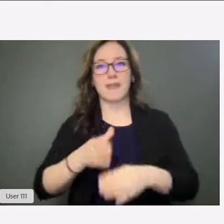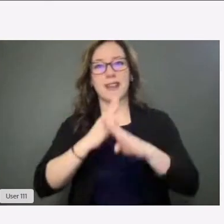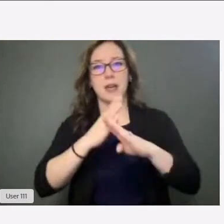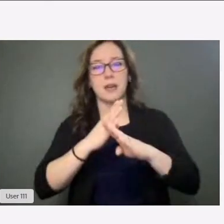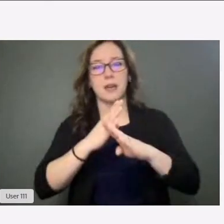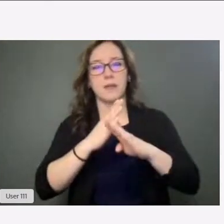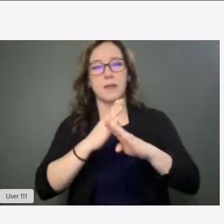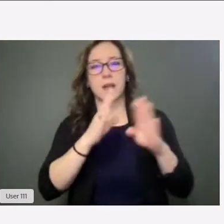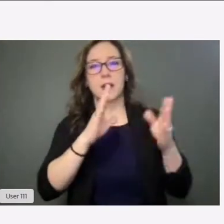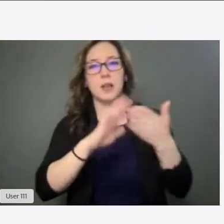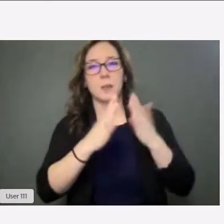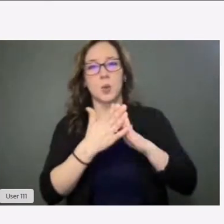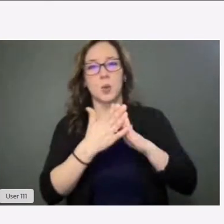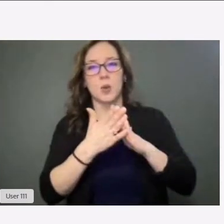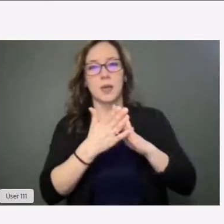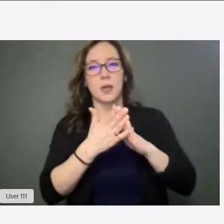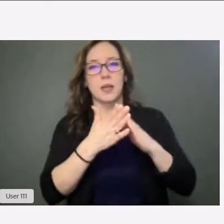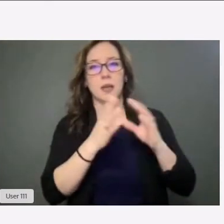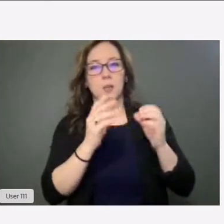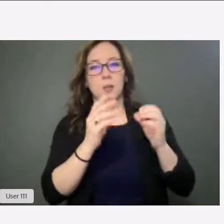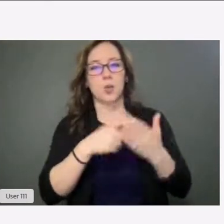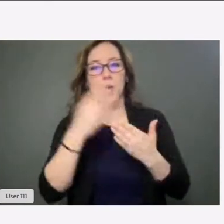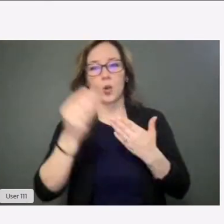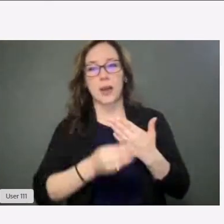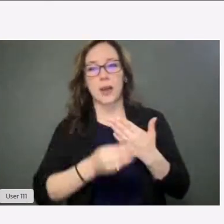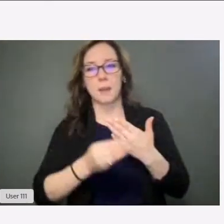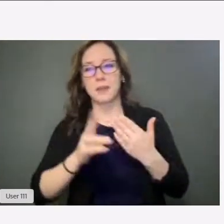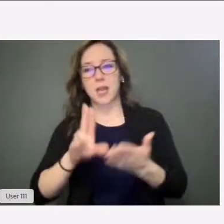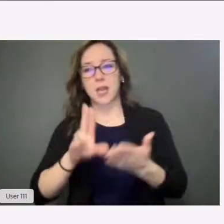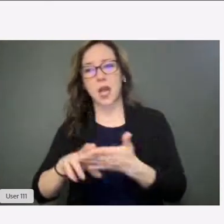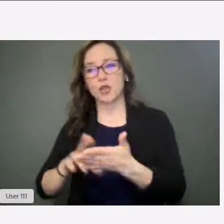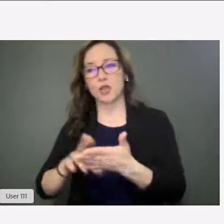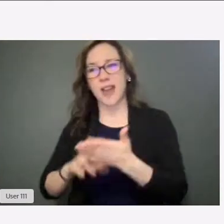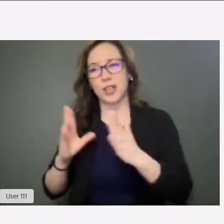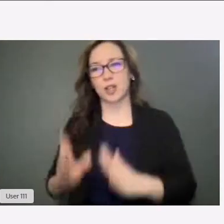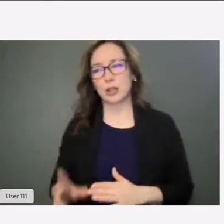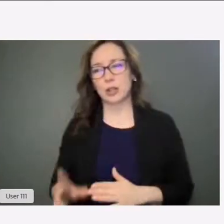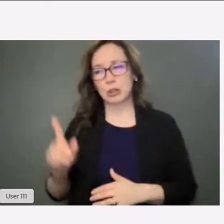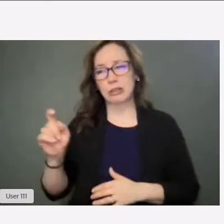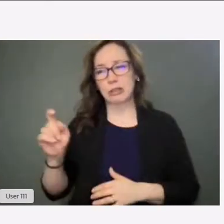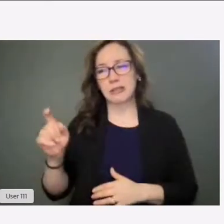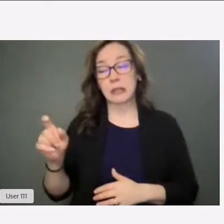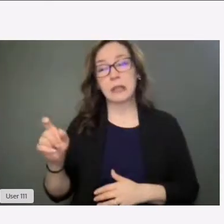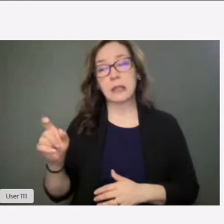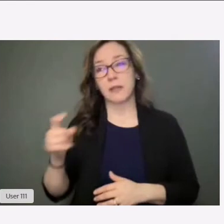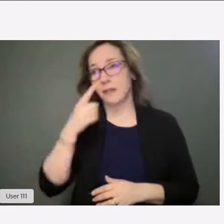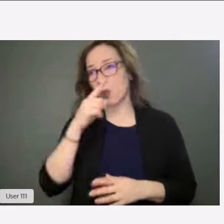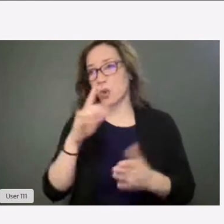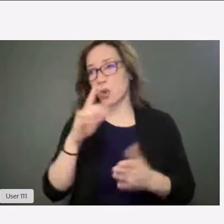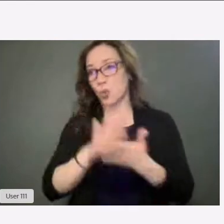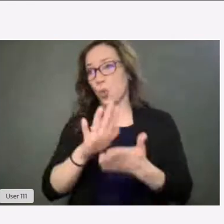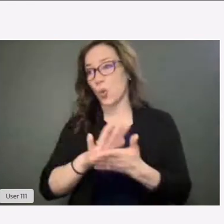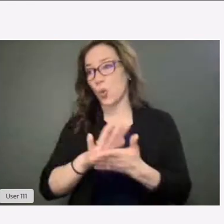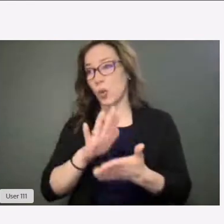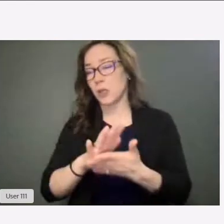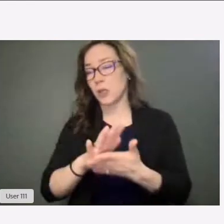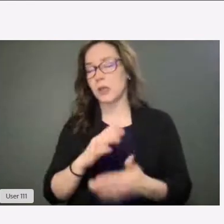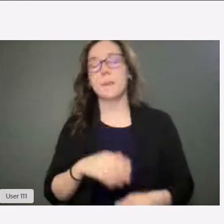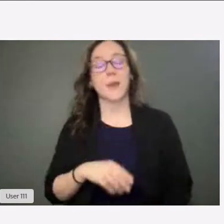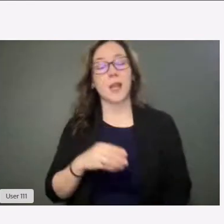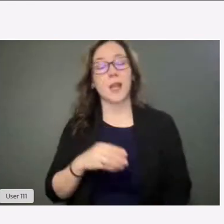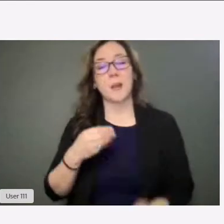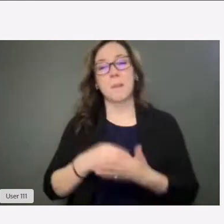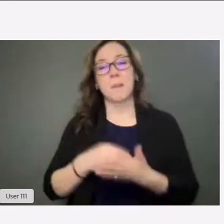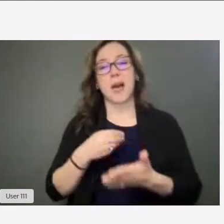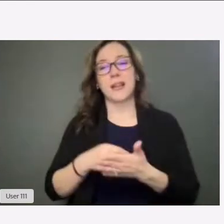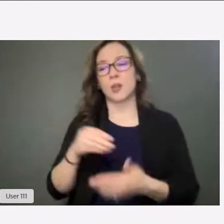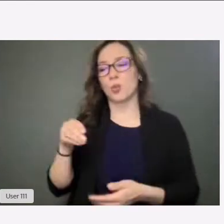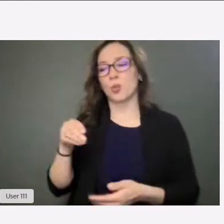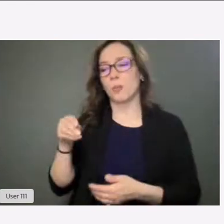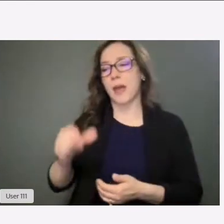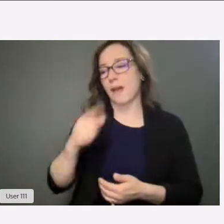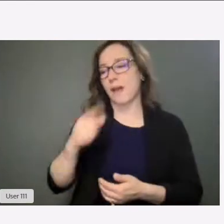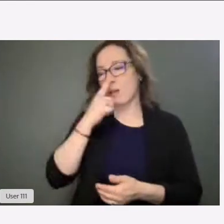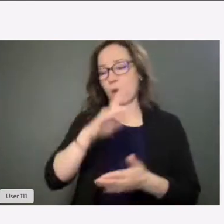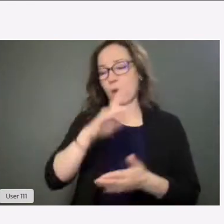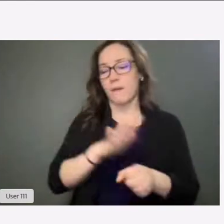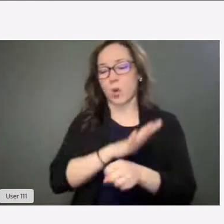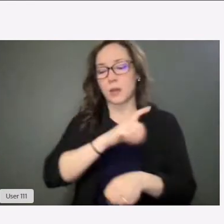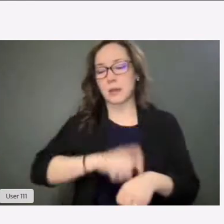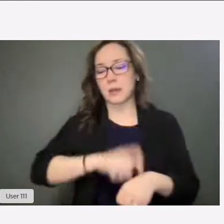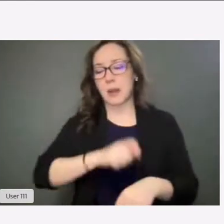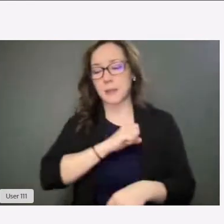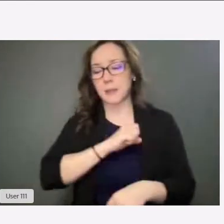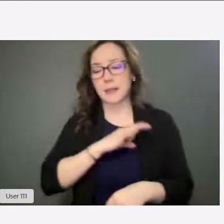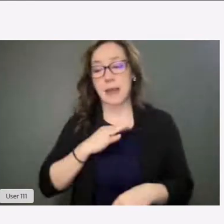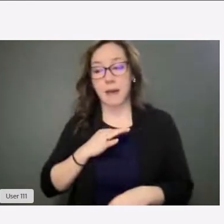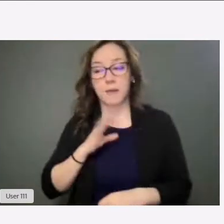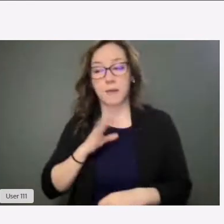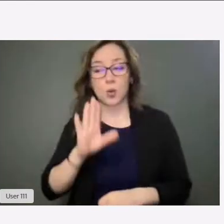programs to schools, et cetera? They need to be contractors. So great question, Ginny. Using this funding to reimburse for full-time staff.